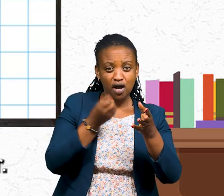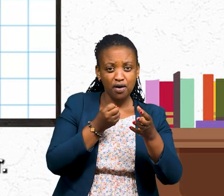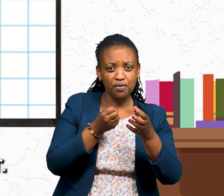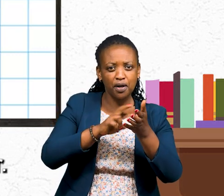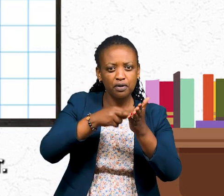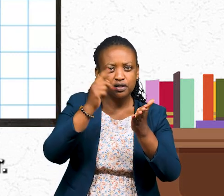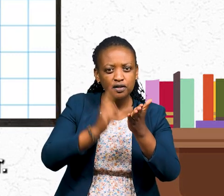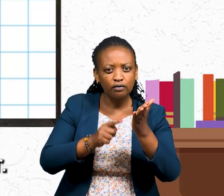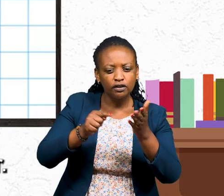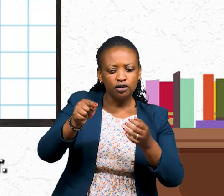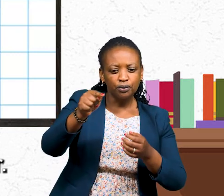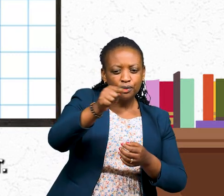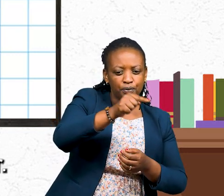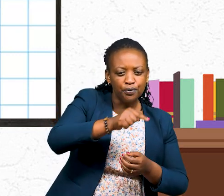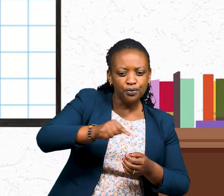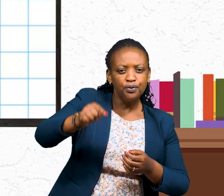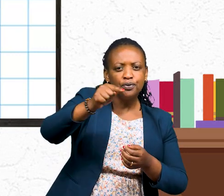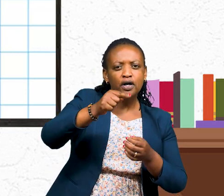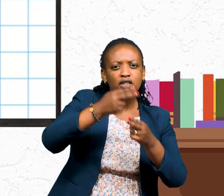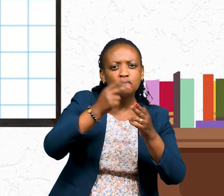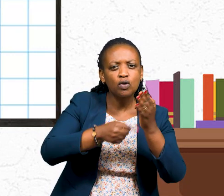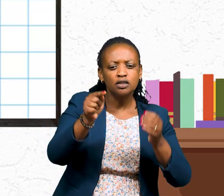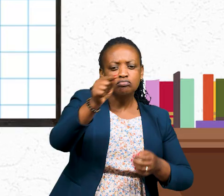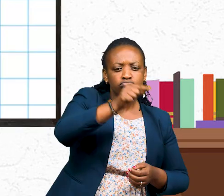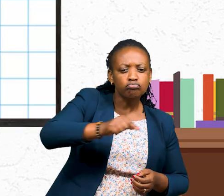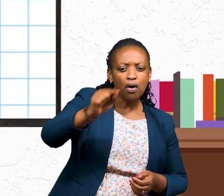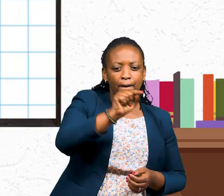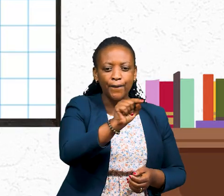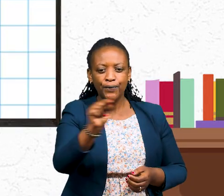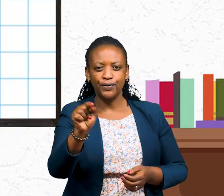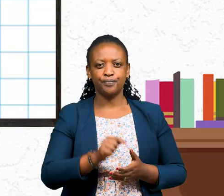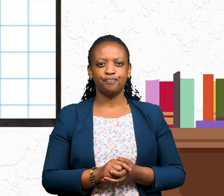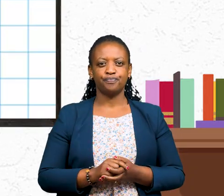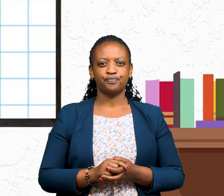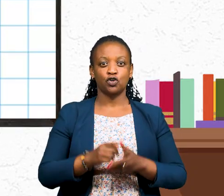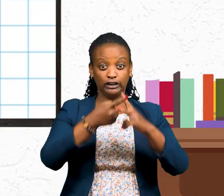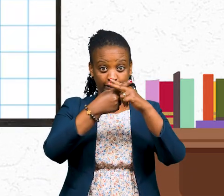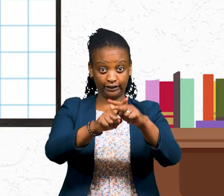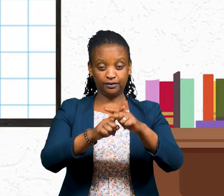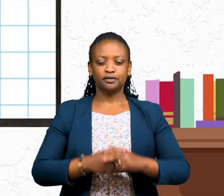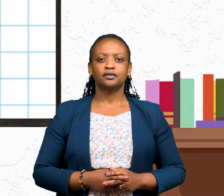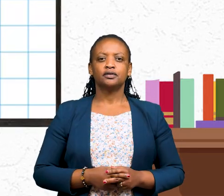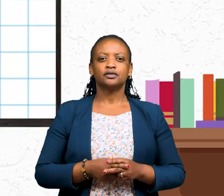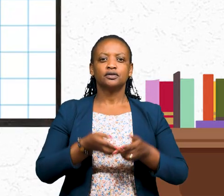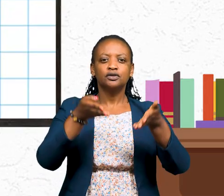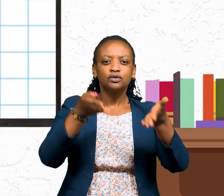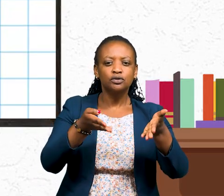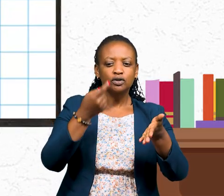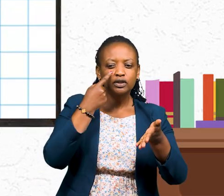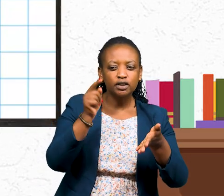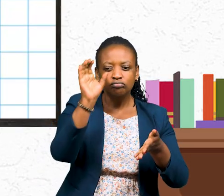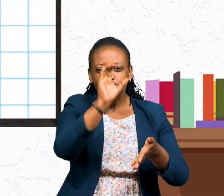the circle, which means I'll be going through the center. And this is called our diameter. So let's get started. Today